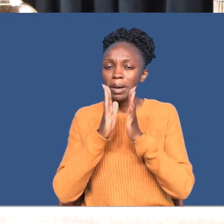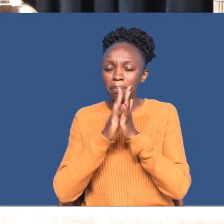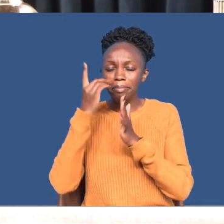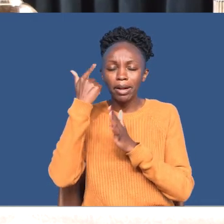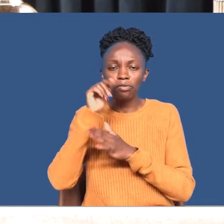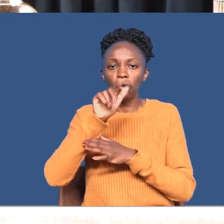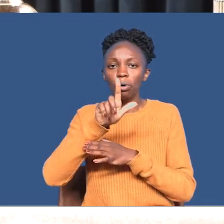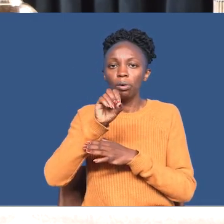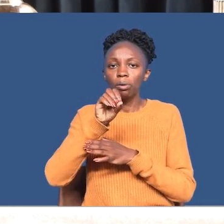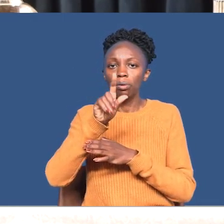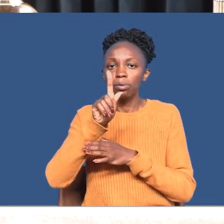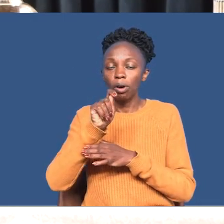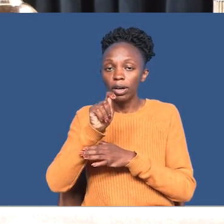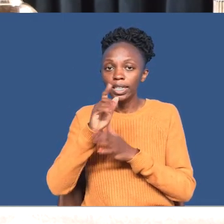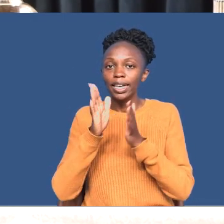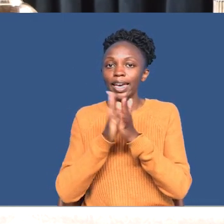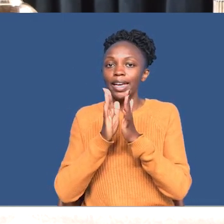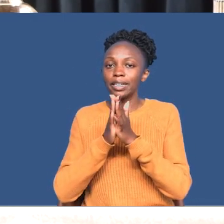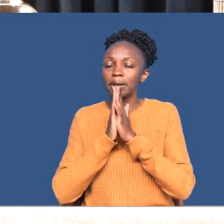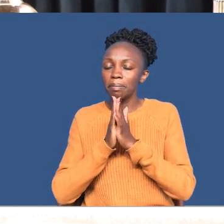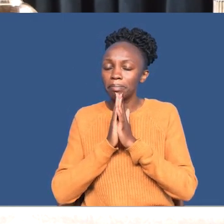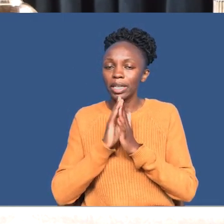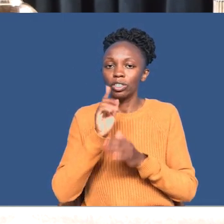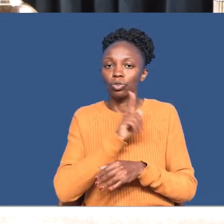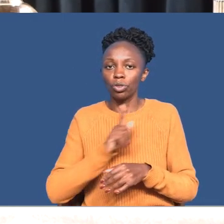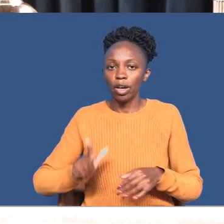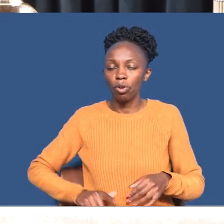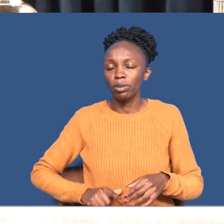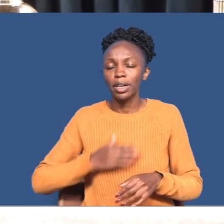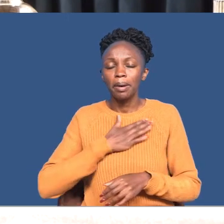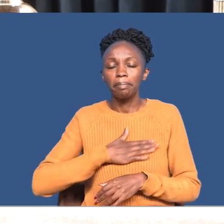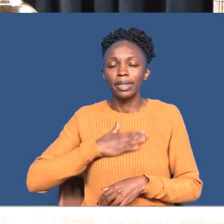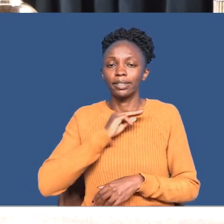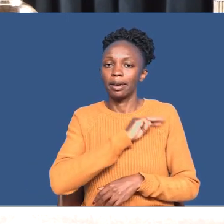Lot. He asked of the Lord, have mercy.